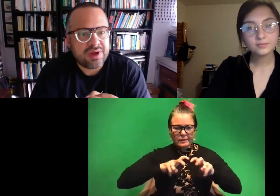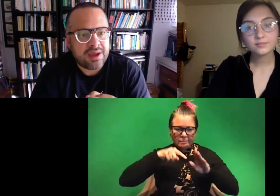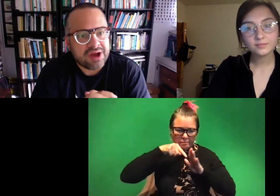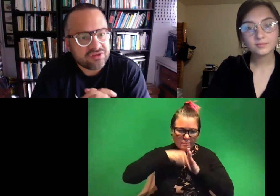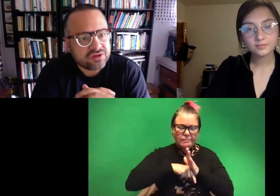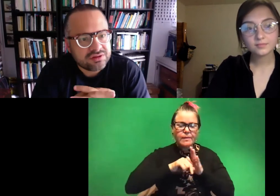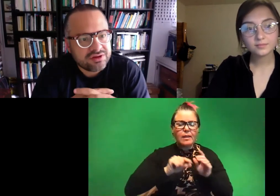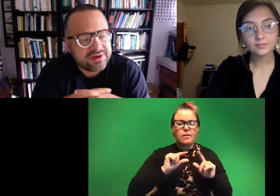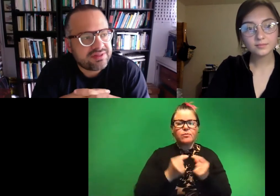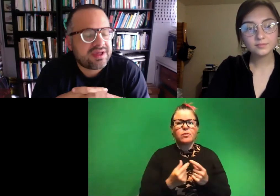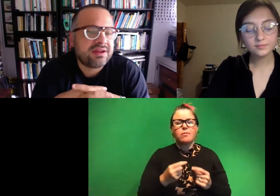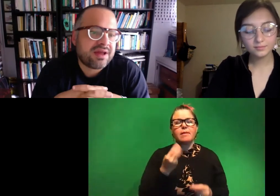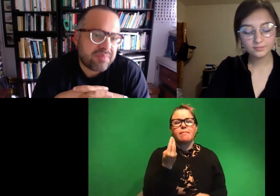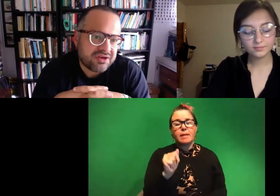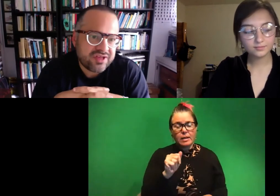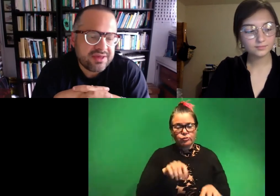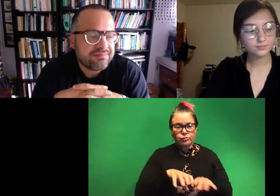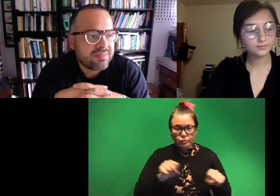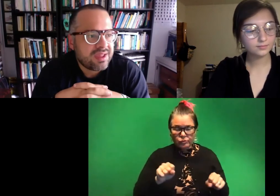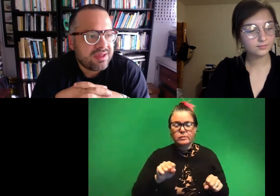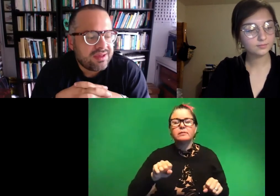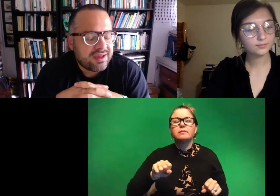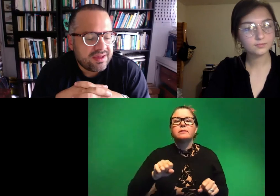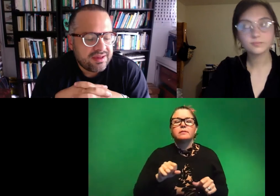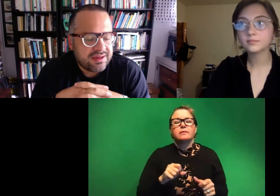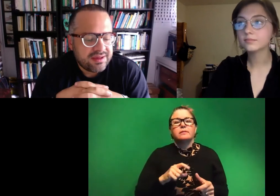do a master's degree, then a PhD,